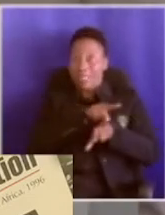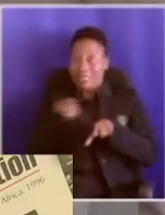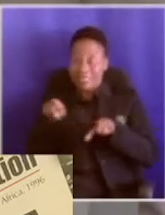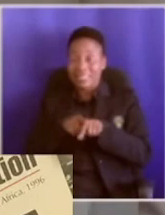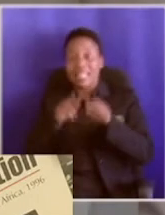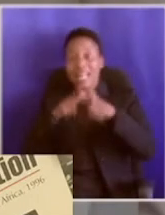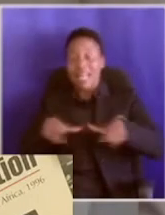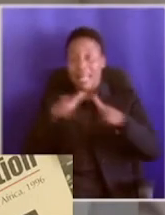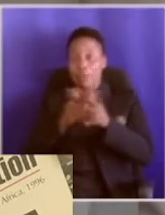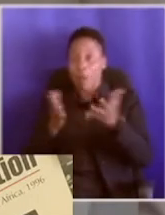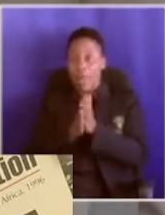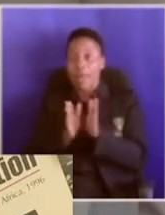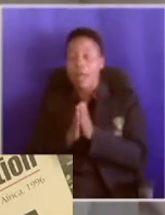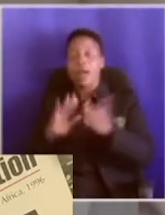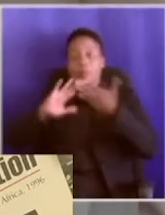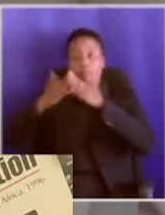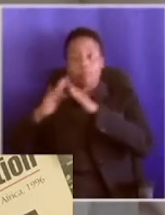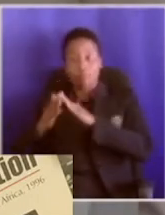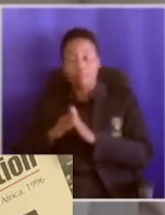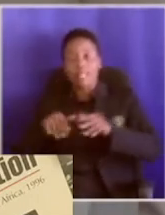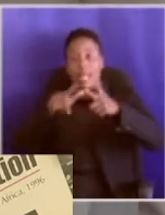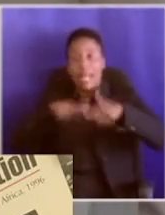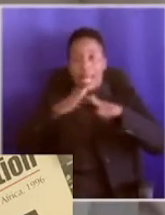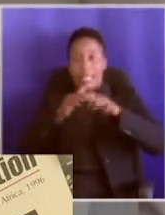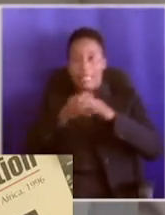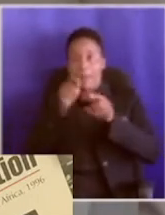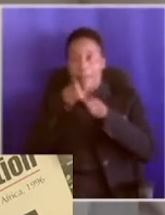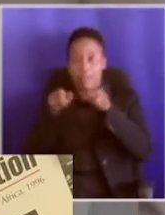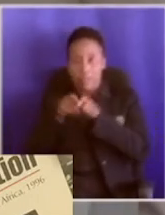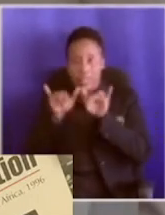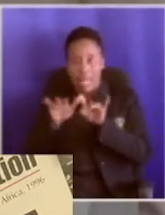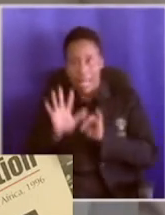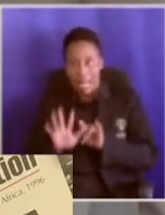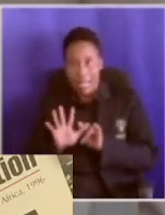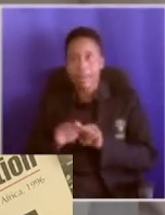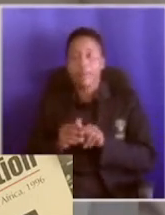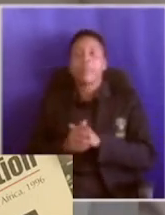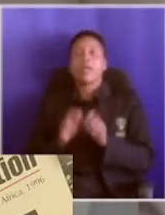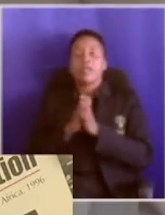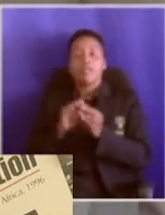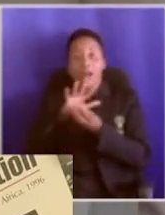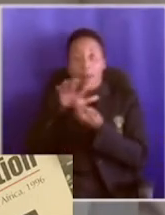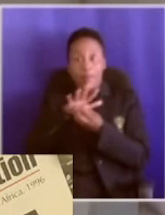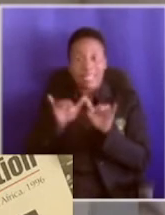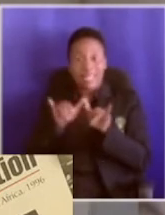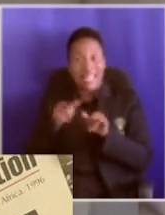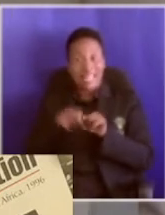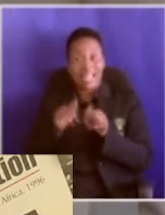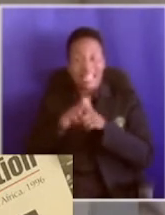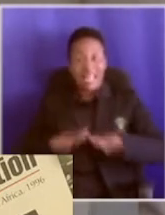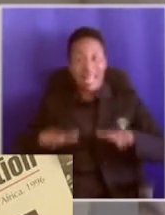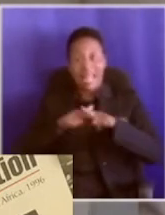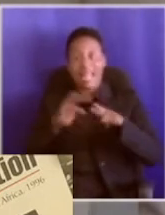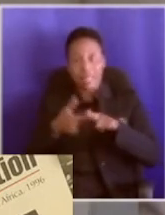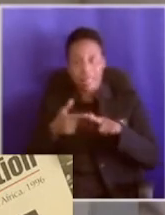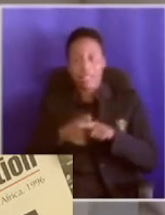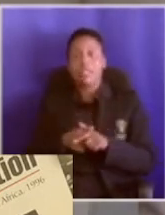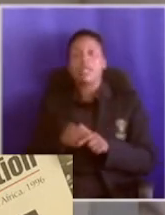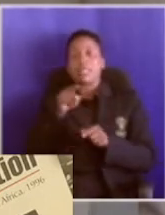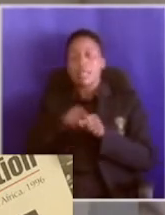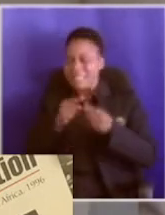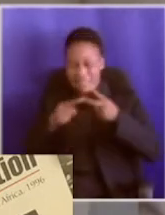communal areas rests in the state. Individuals and families occupying this land are subjected to